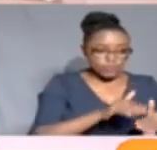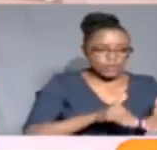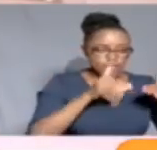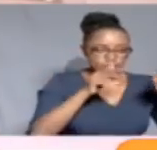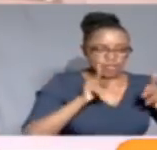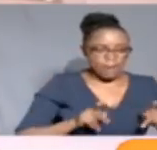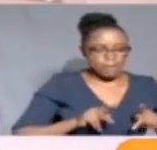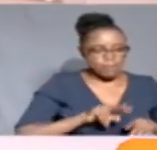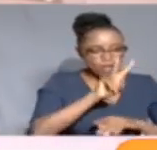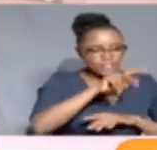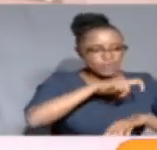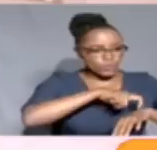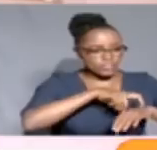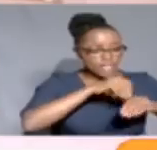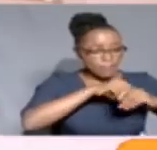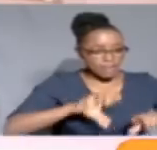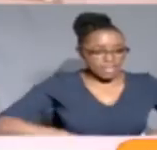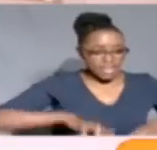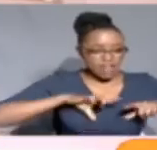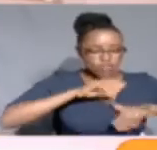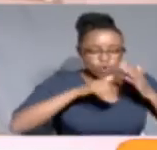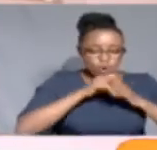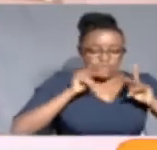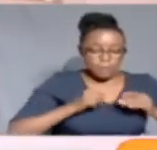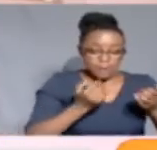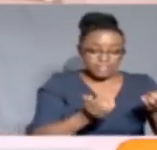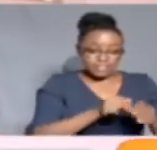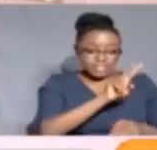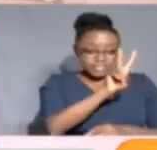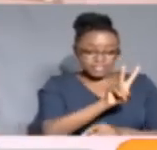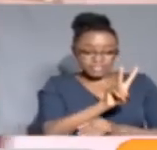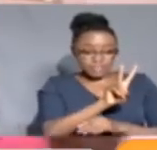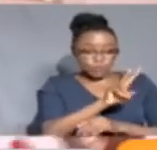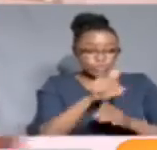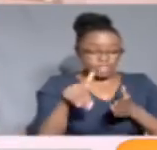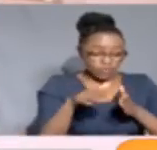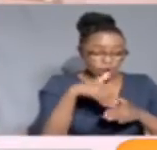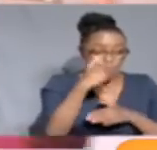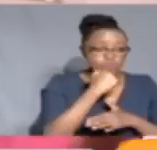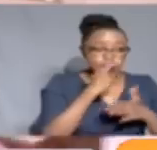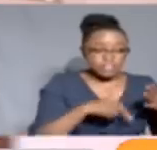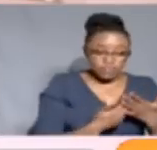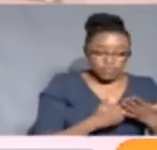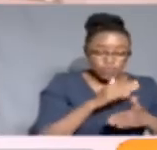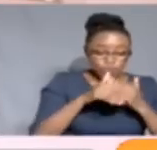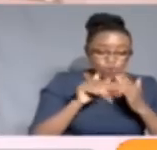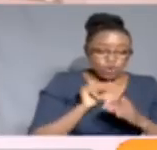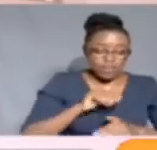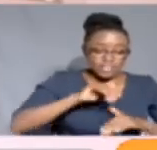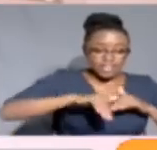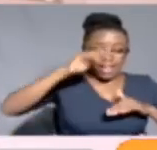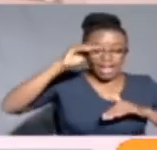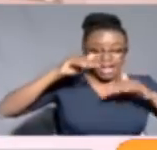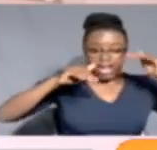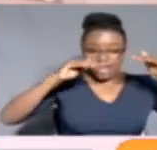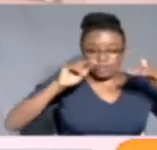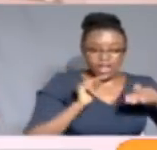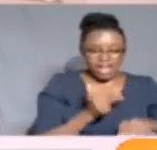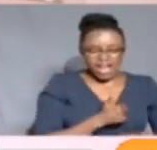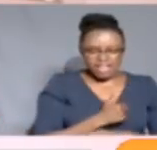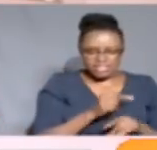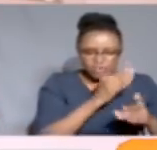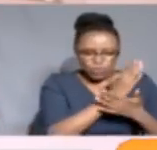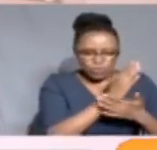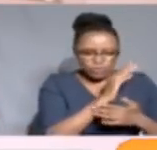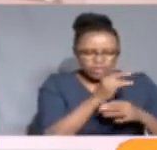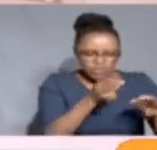a second chance in life. Yeah. Because everybody needs a second chance. I always say, even though all of us adults here, we were shielded